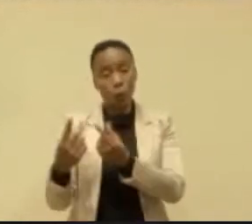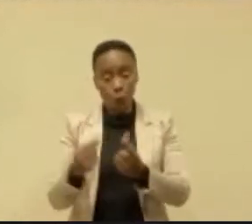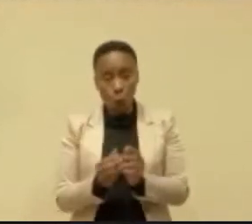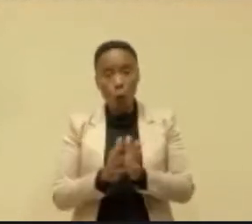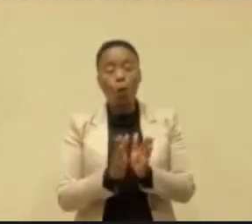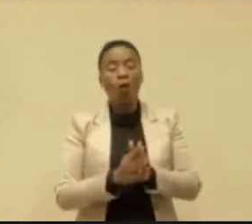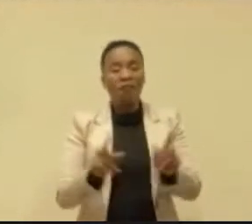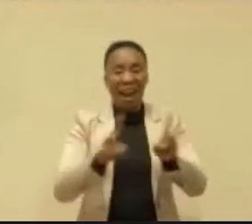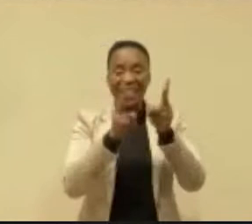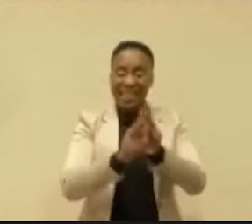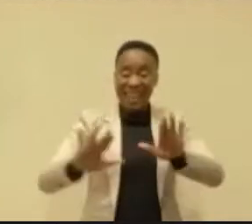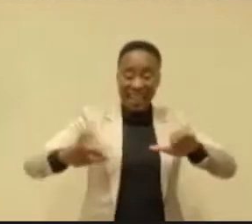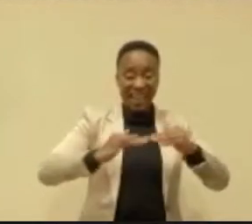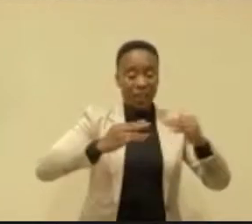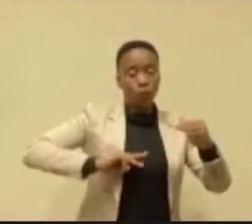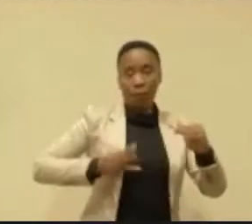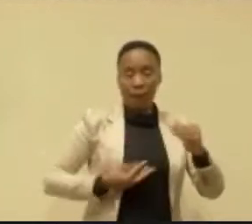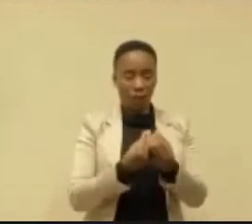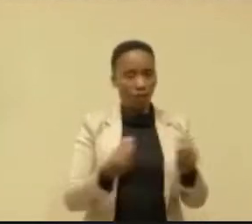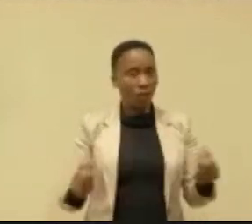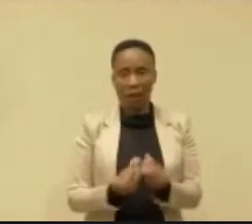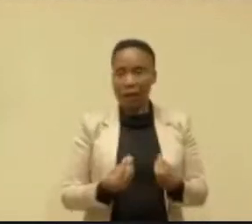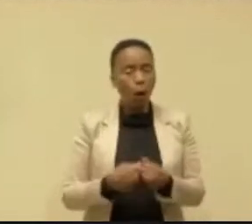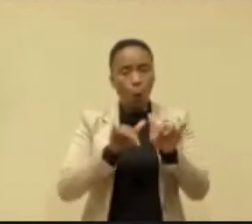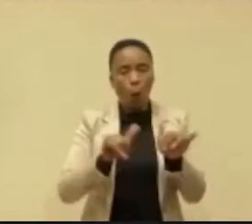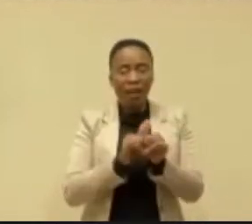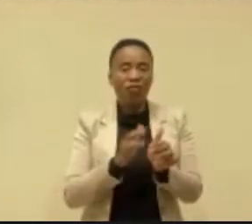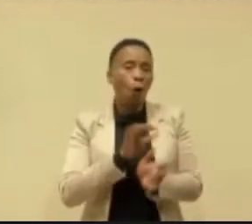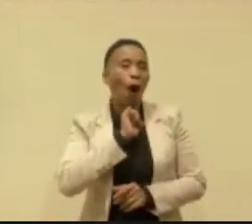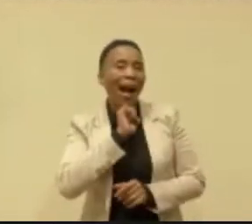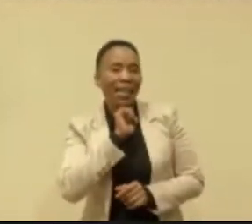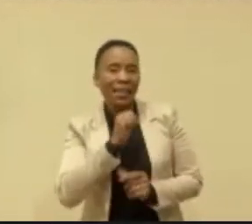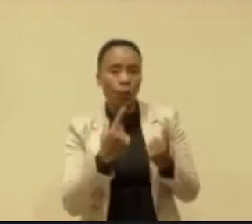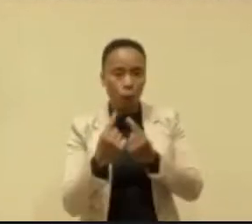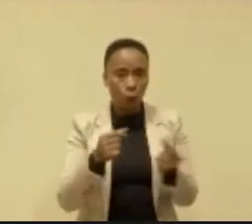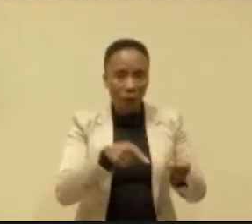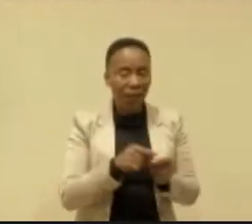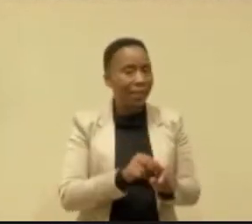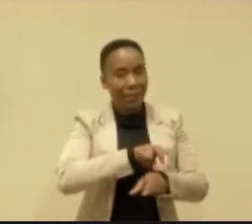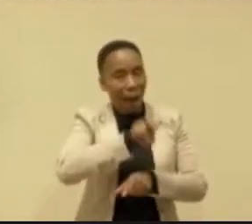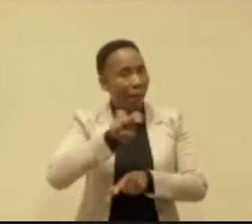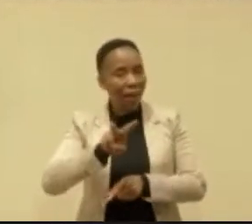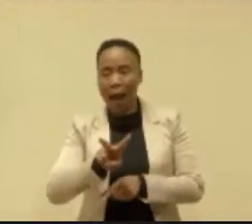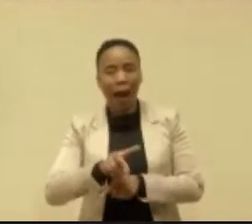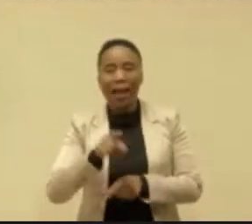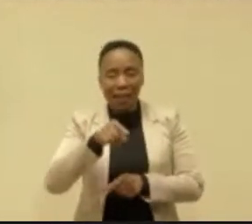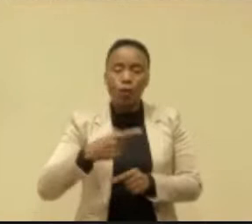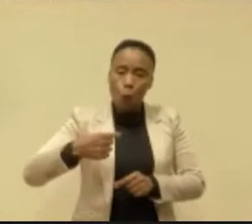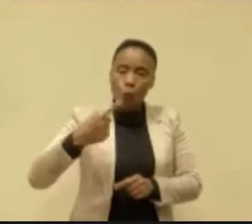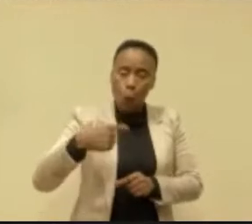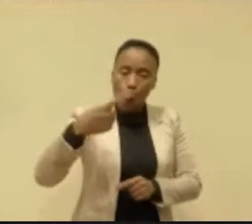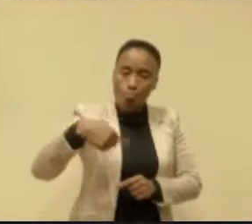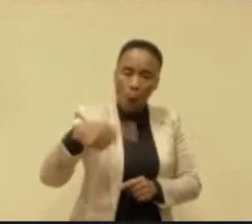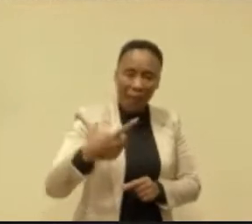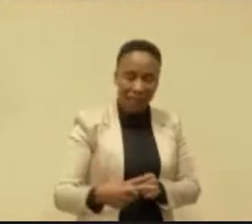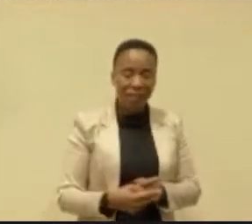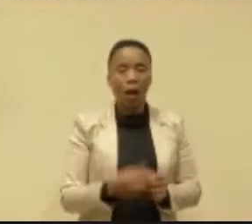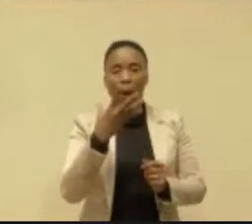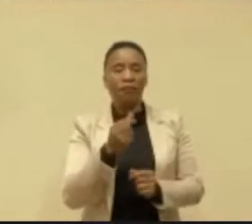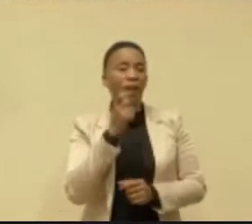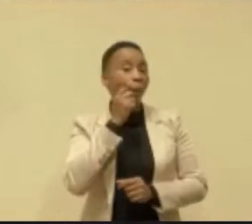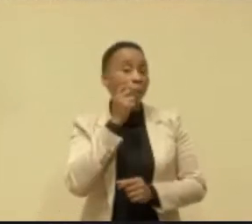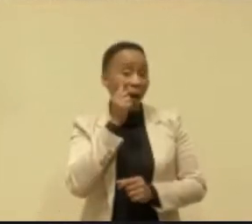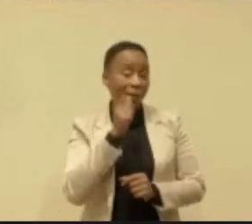time we don't wait for august and then we do all these campaigns we have ma men's month raising